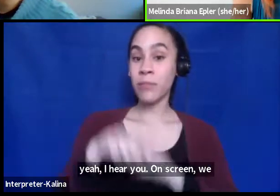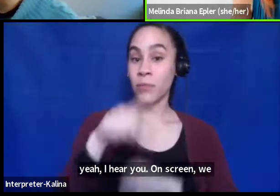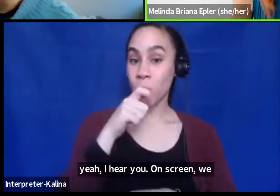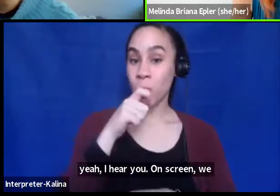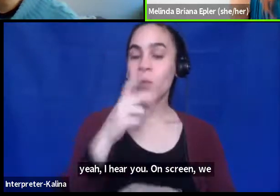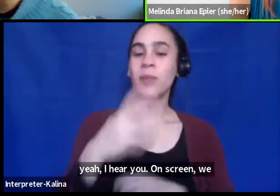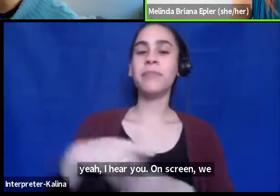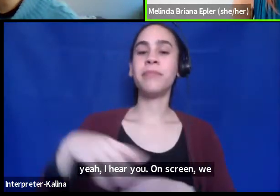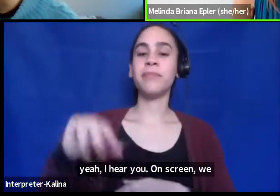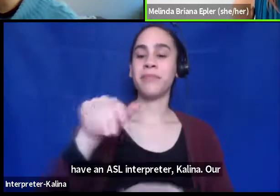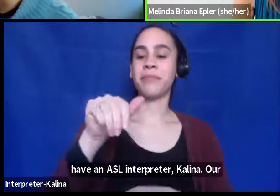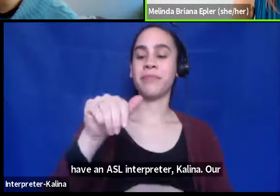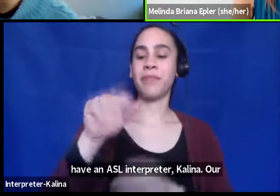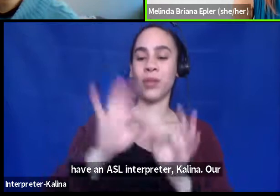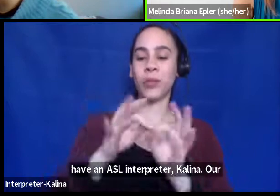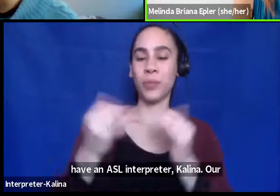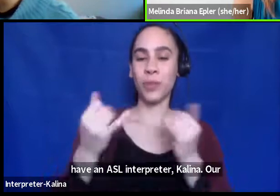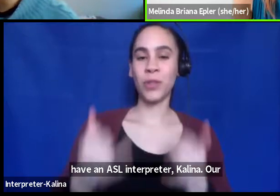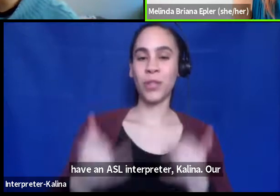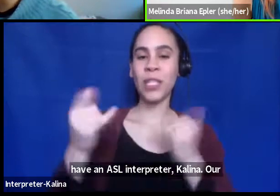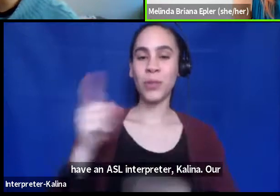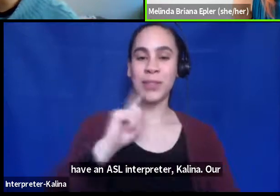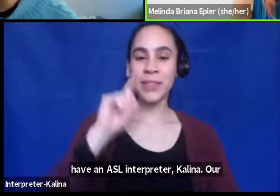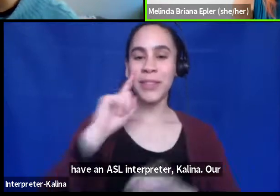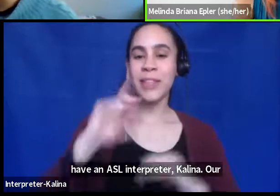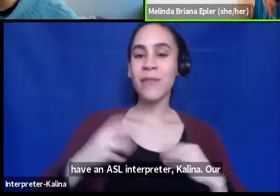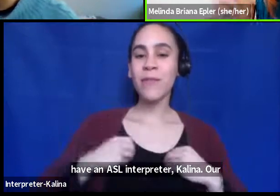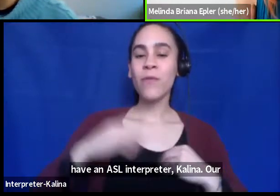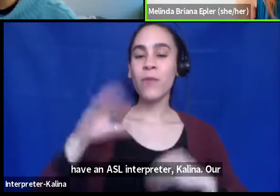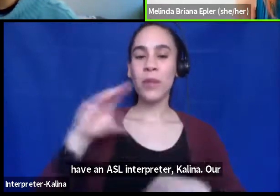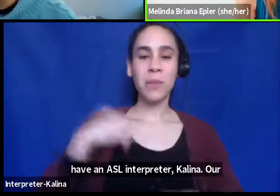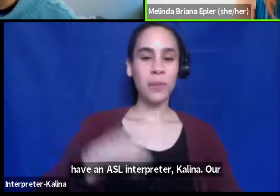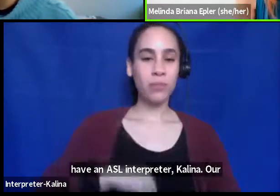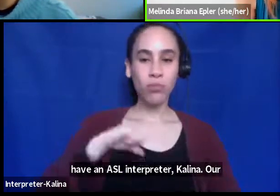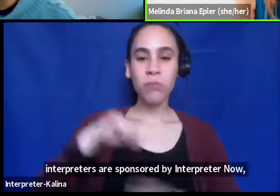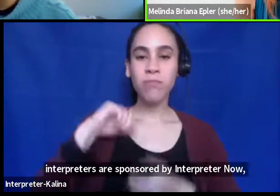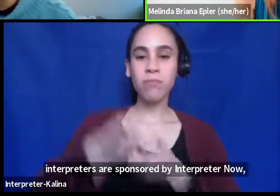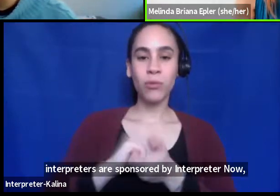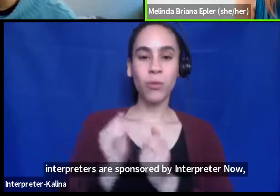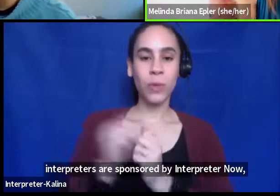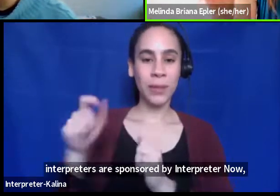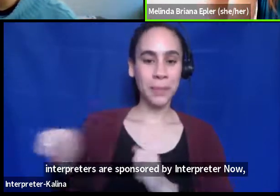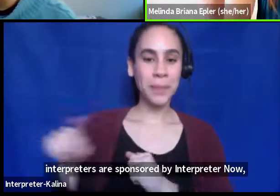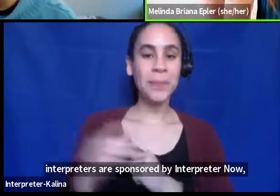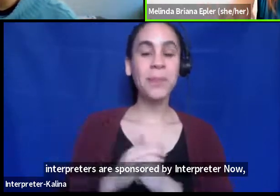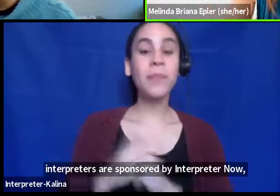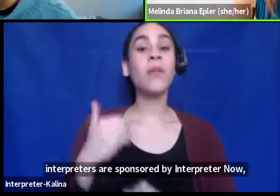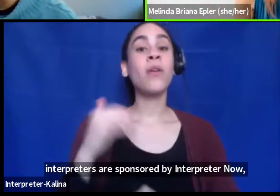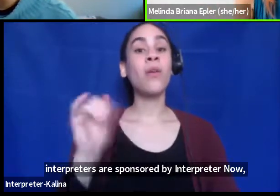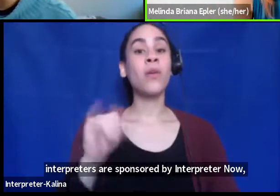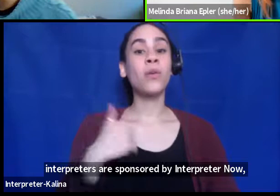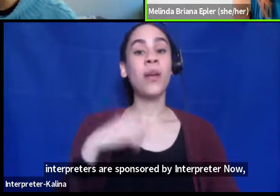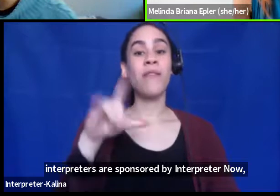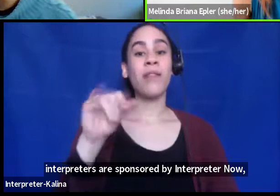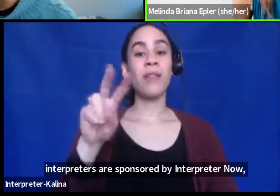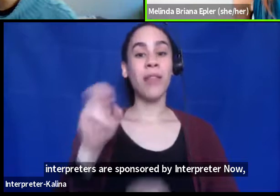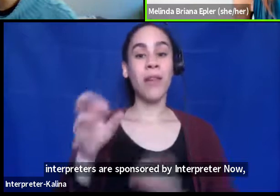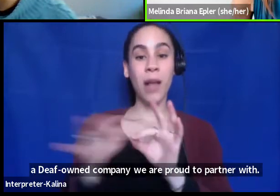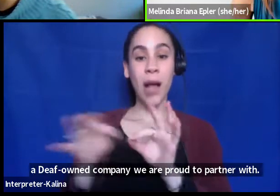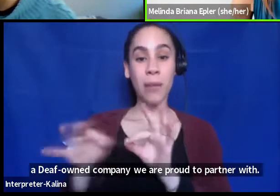deaf-owned company we're really proud to partner with. We also have live captioning. If you want to turn on live captioning, go down to the bottom